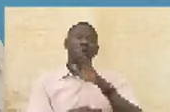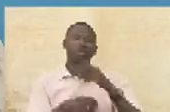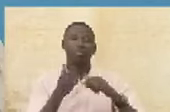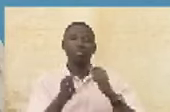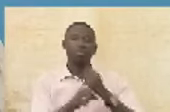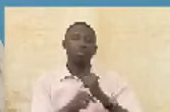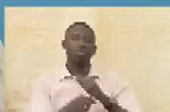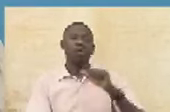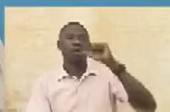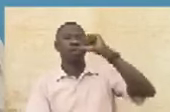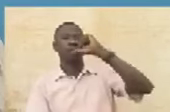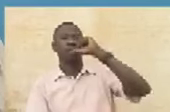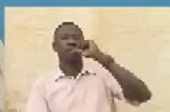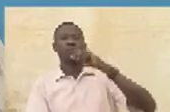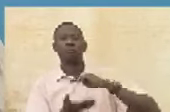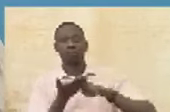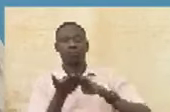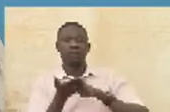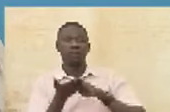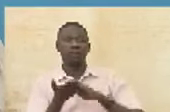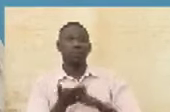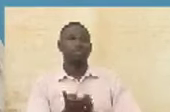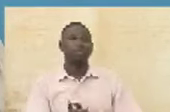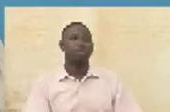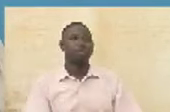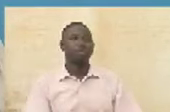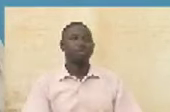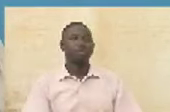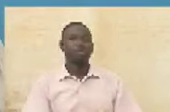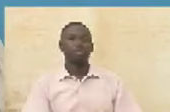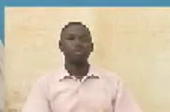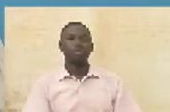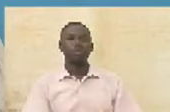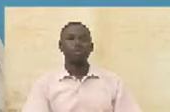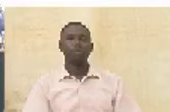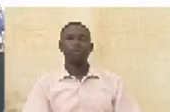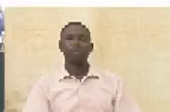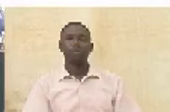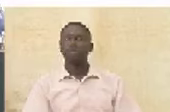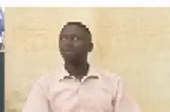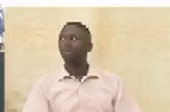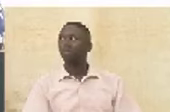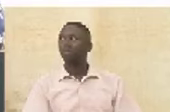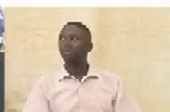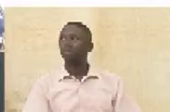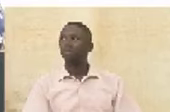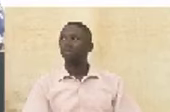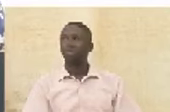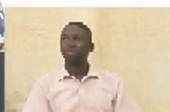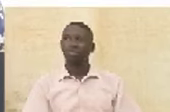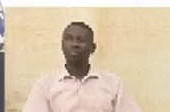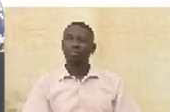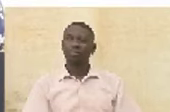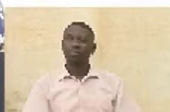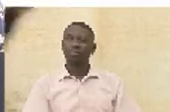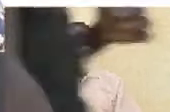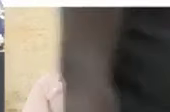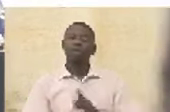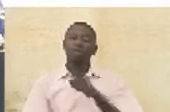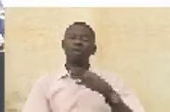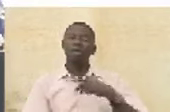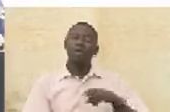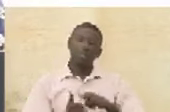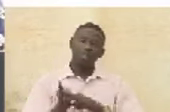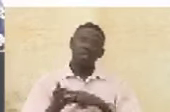drink the medicine. Do they leave any piece of your clot on your body before birthing you? Janning